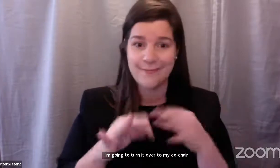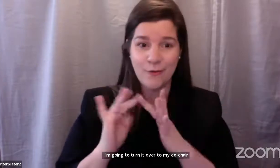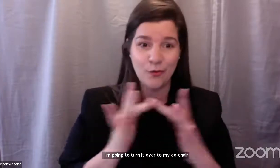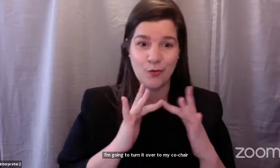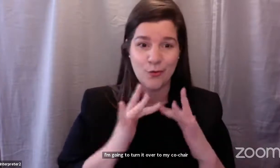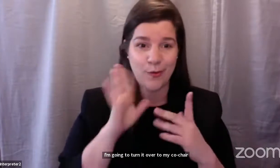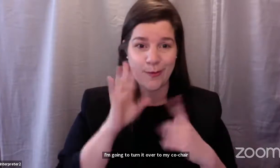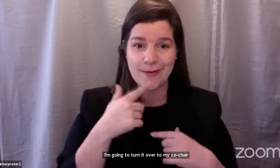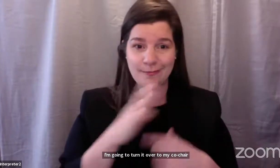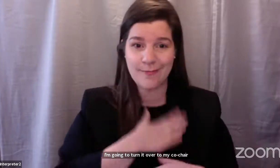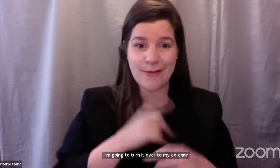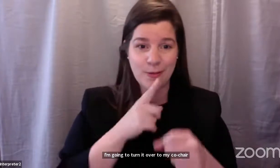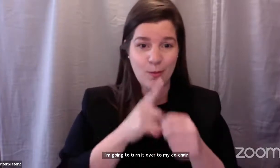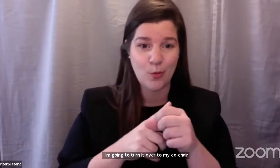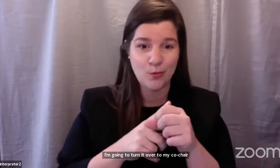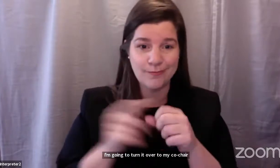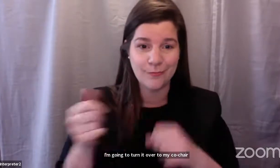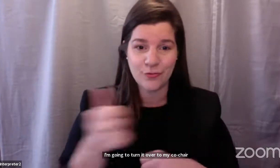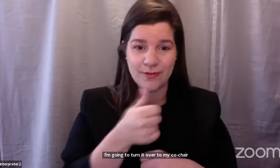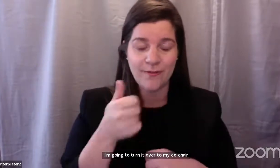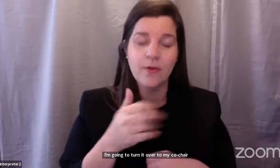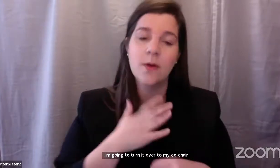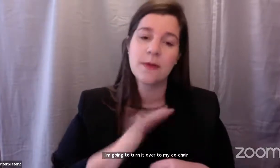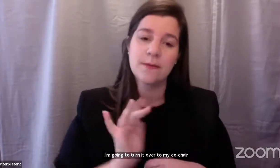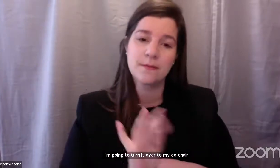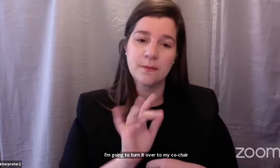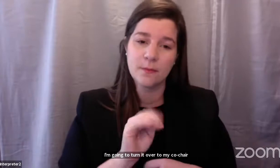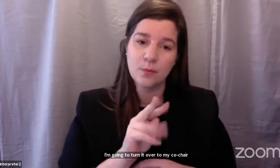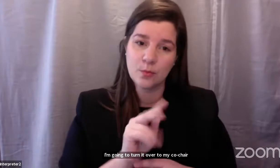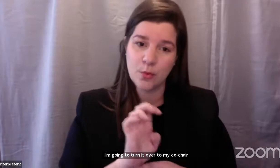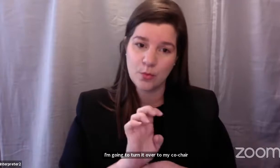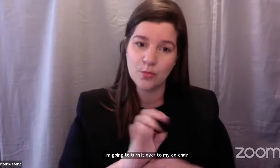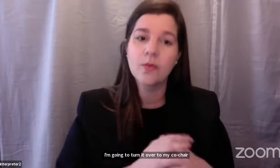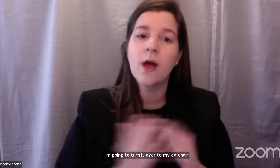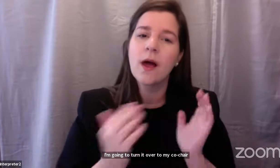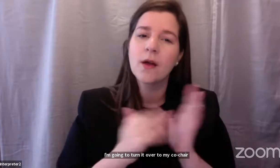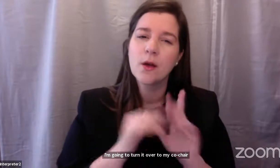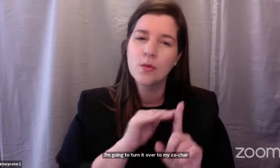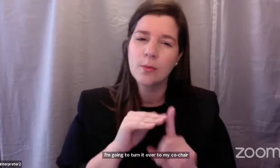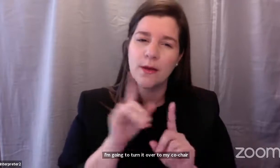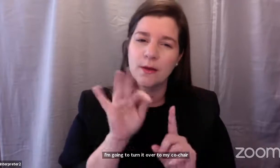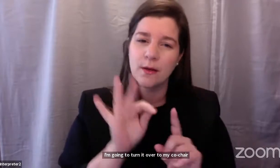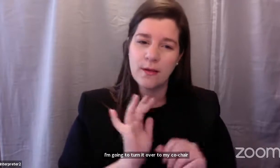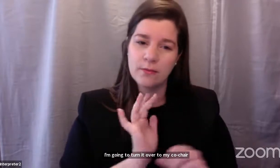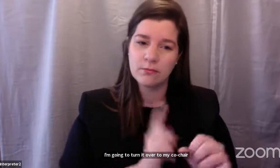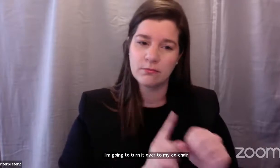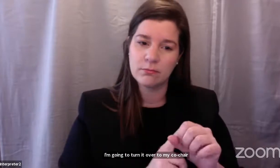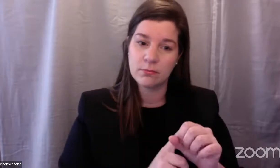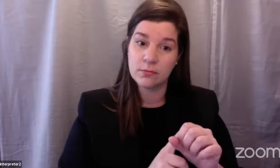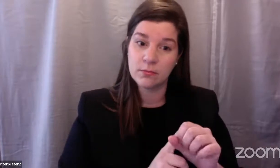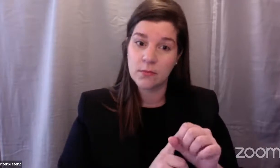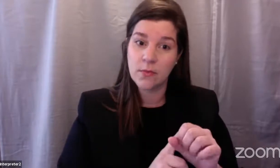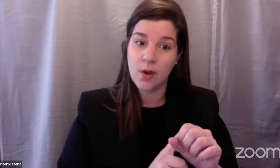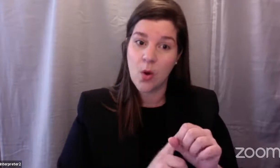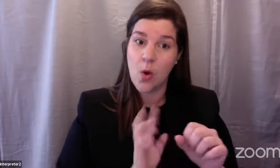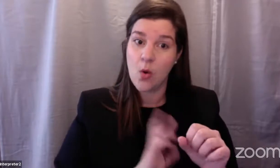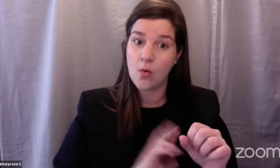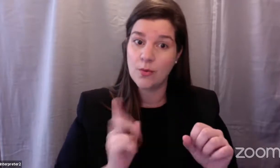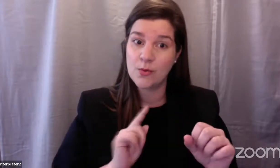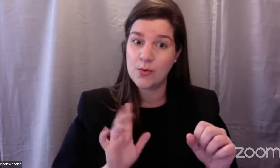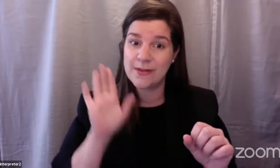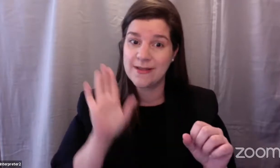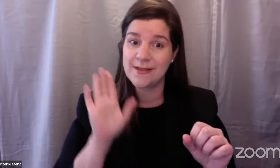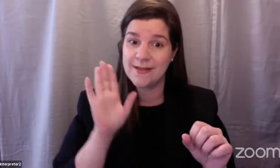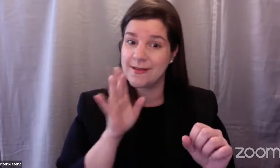silence themselves. Use the mute button. As a reminder, if you have the mute button on and you would like to speak, you can